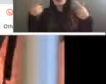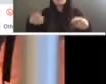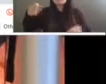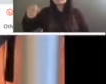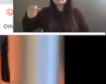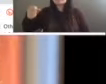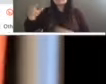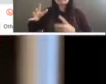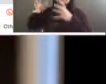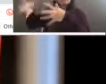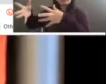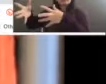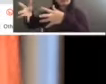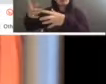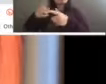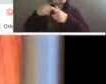counter and head for the gates?